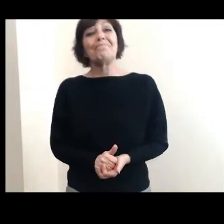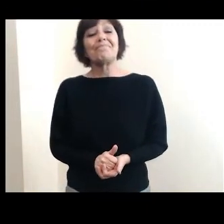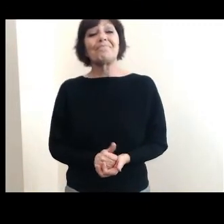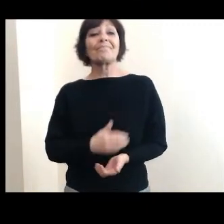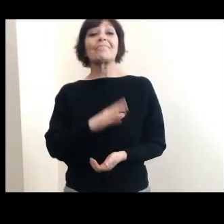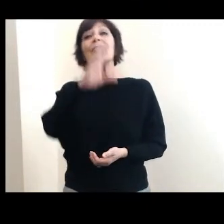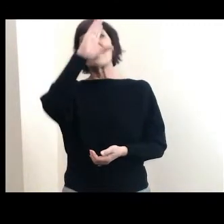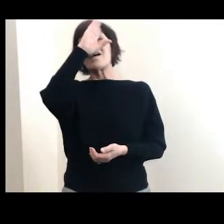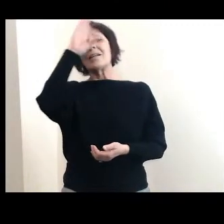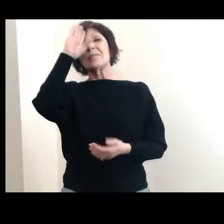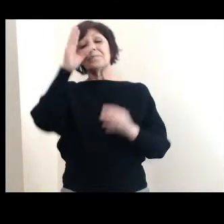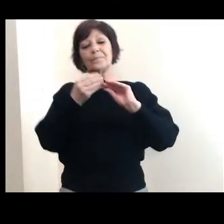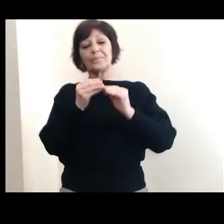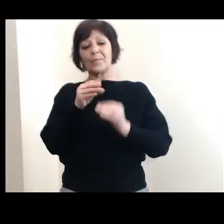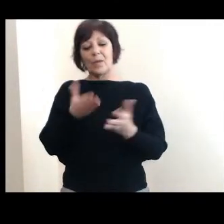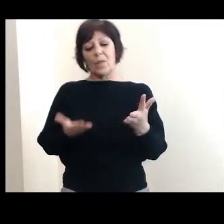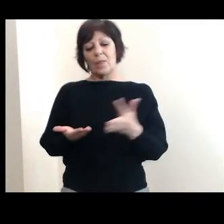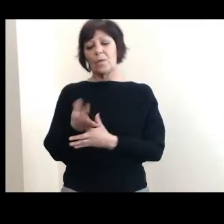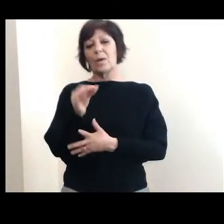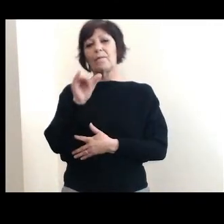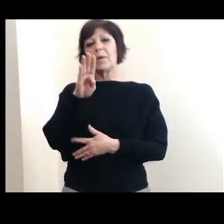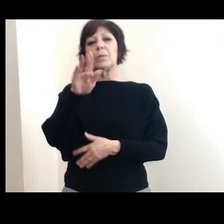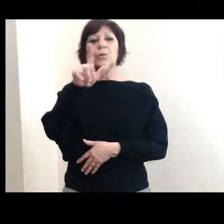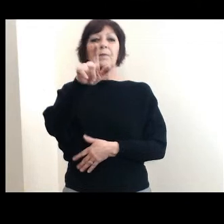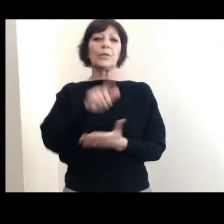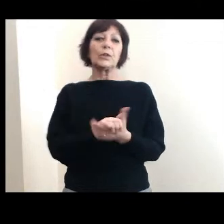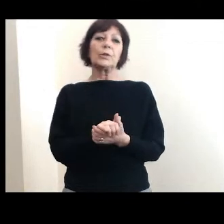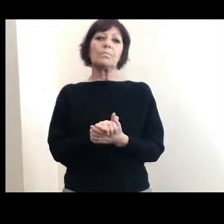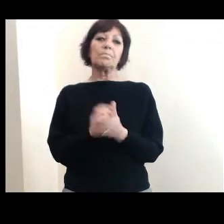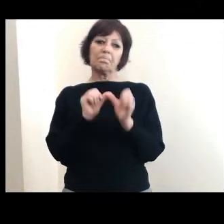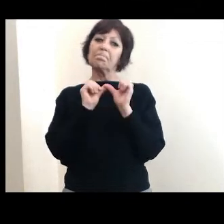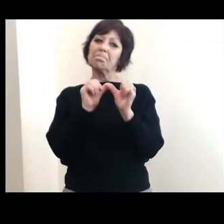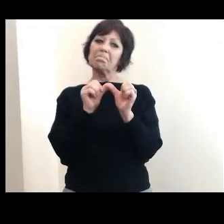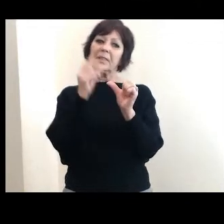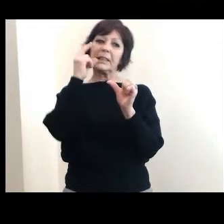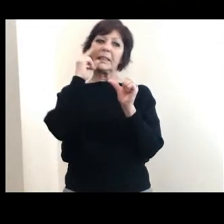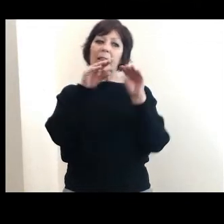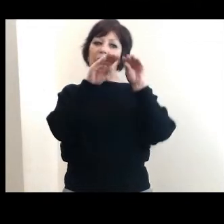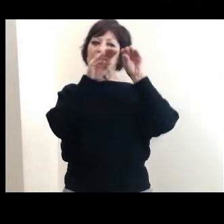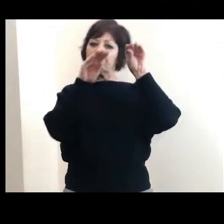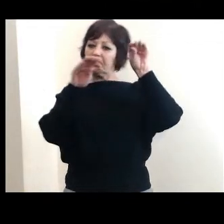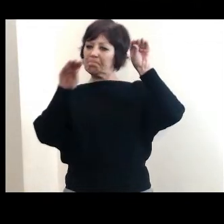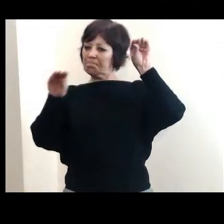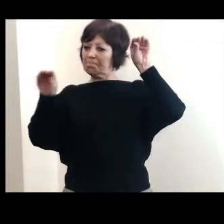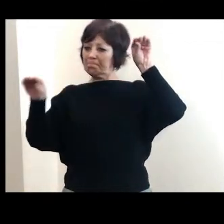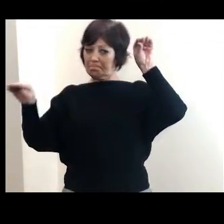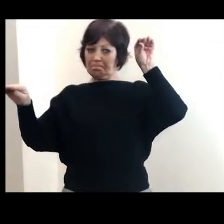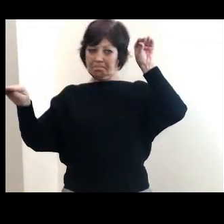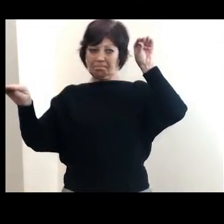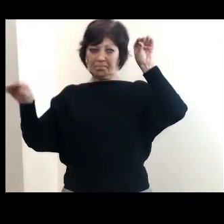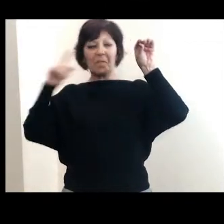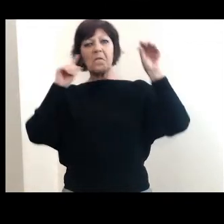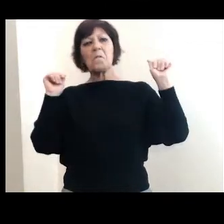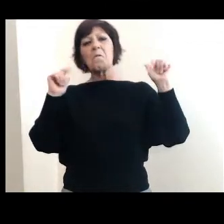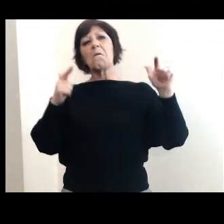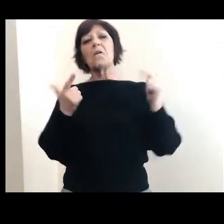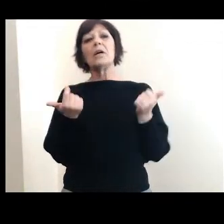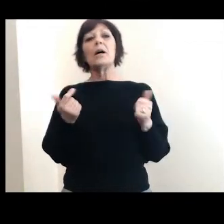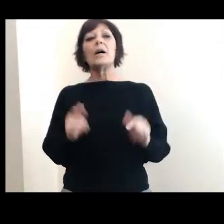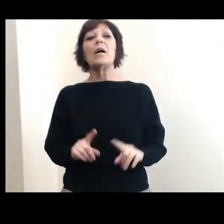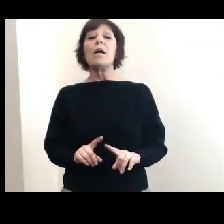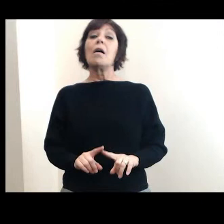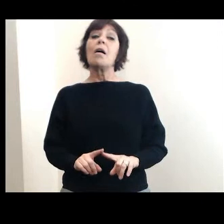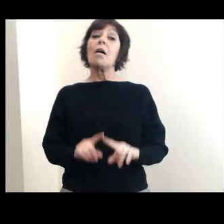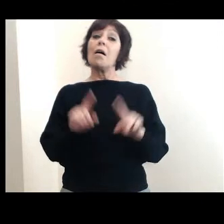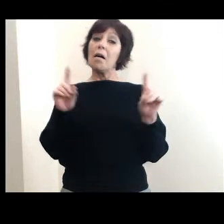Hospitalizations, February 8th through February 21st, you continue to see the line graph going down for overall cases, though